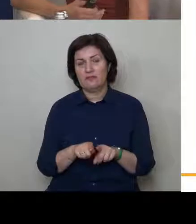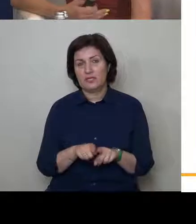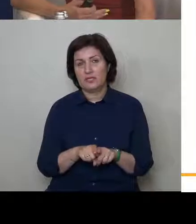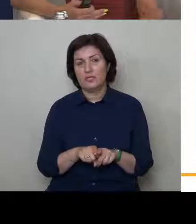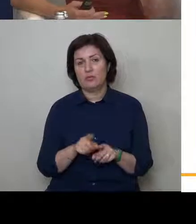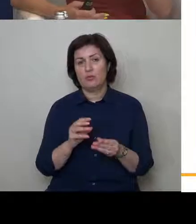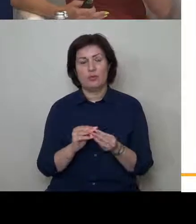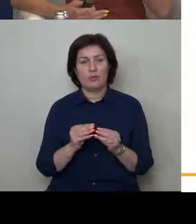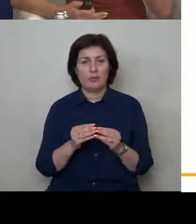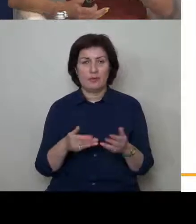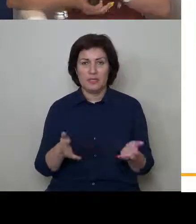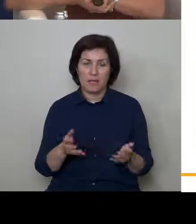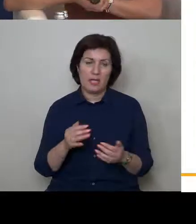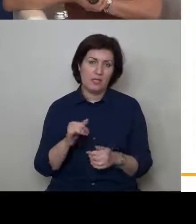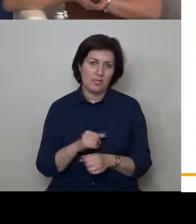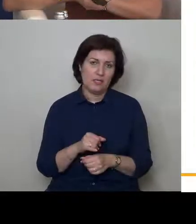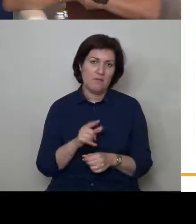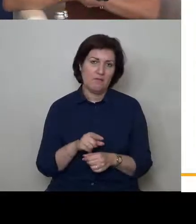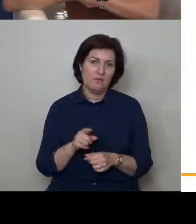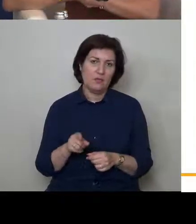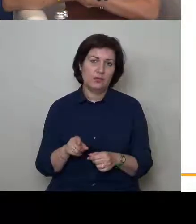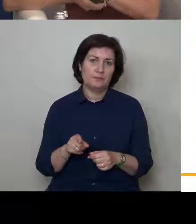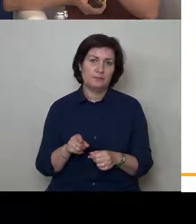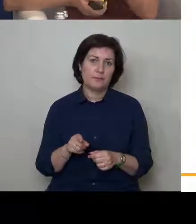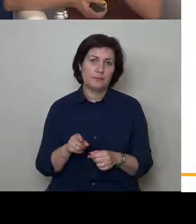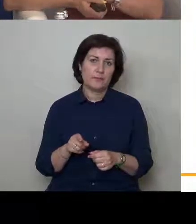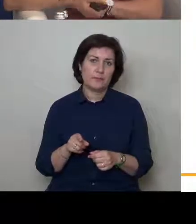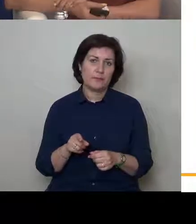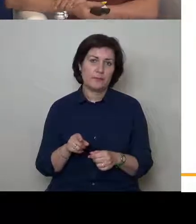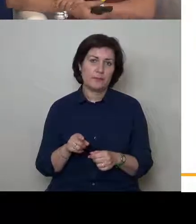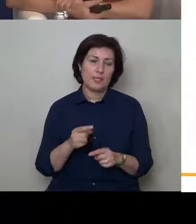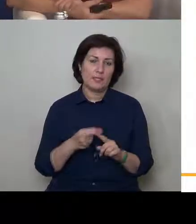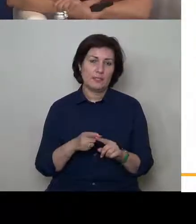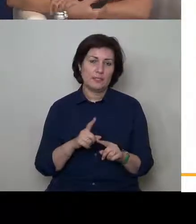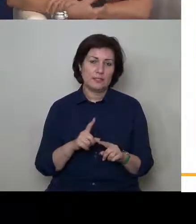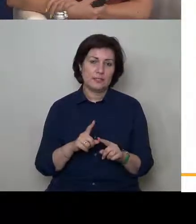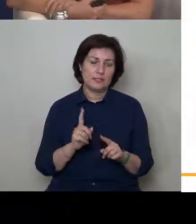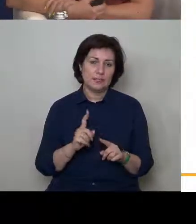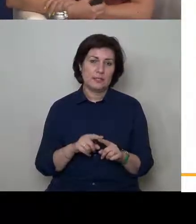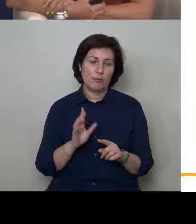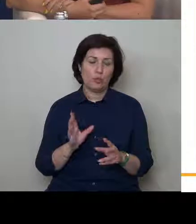basically, I don't think there is a problem here.